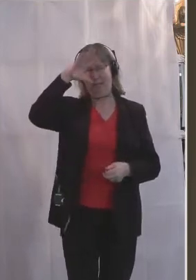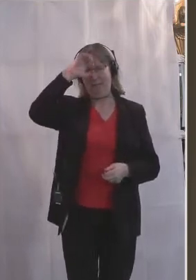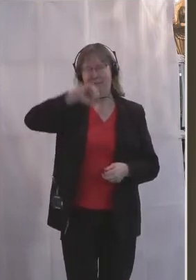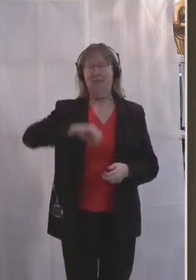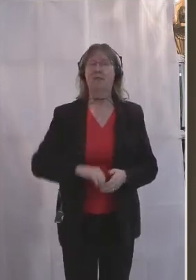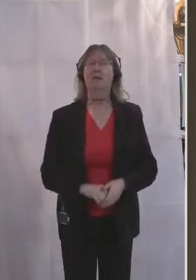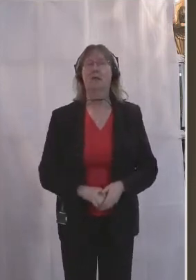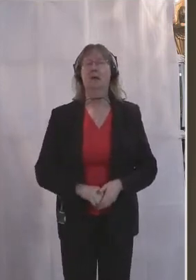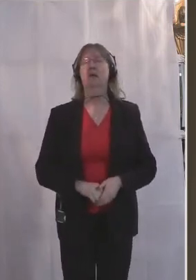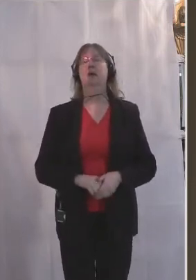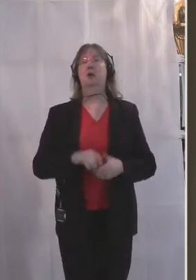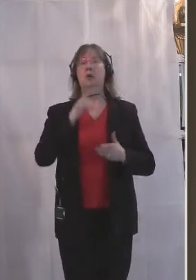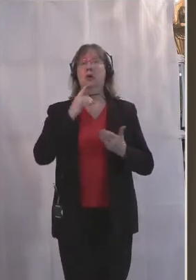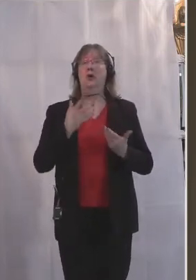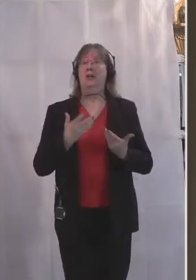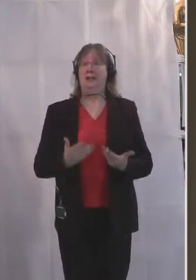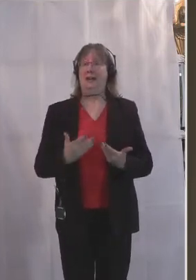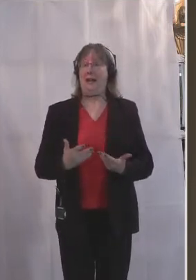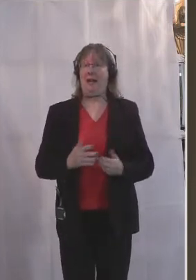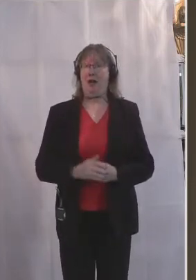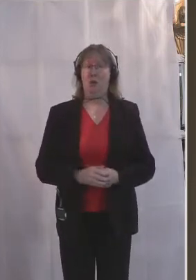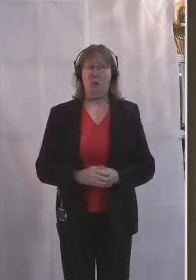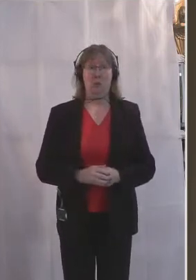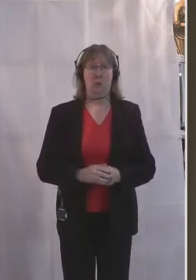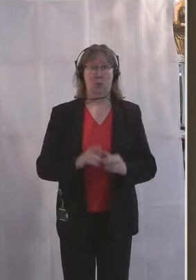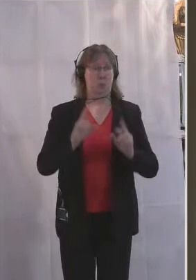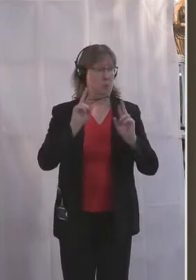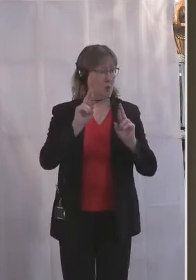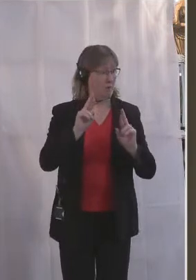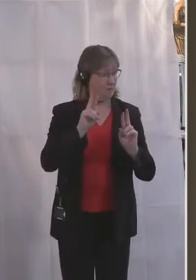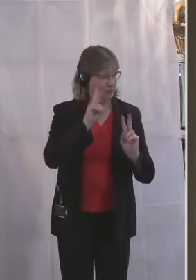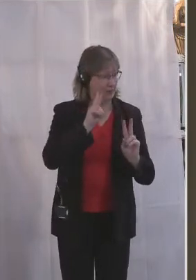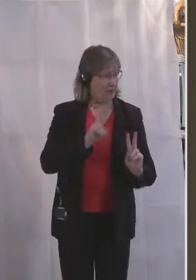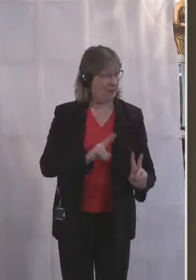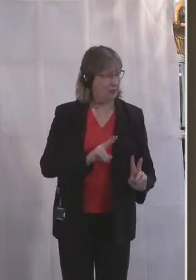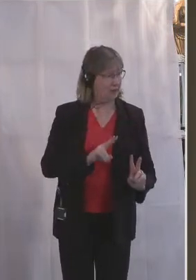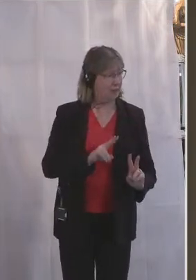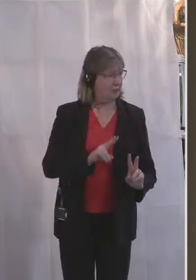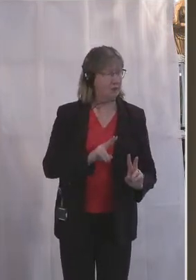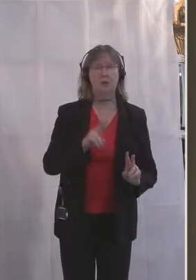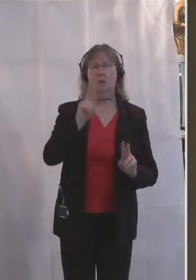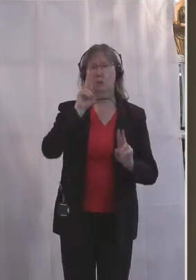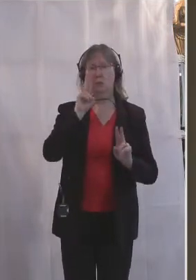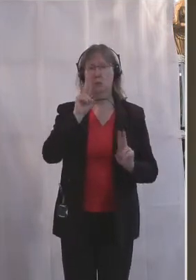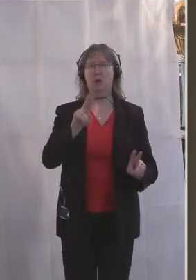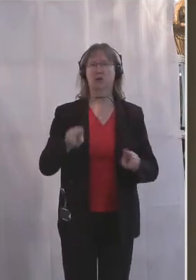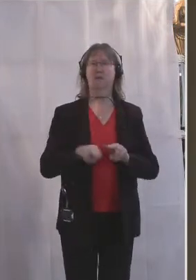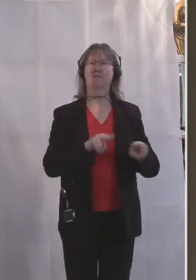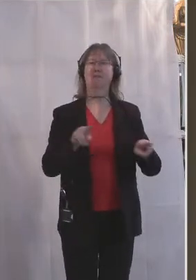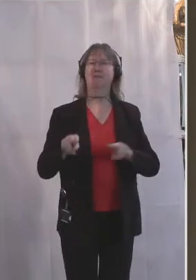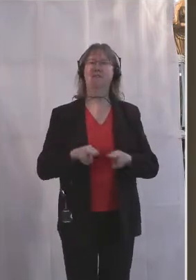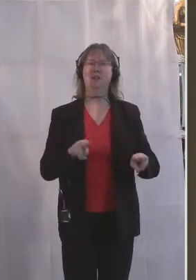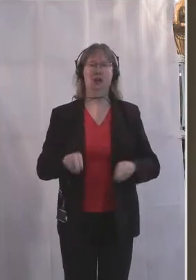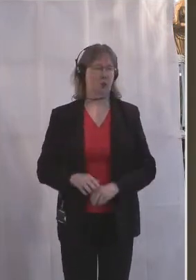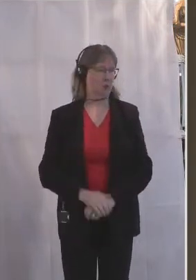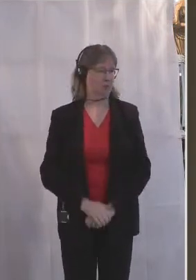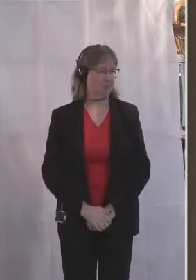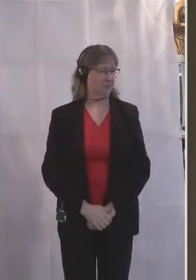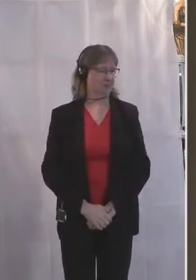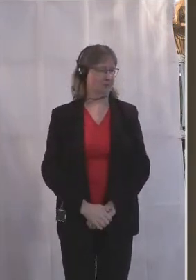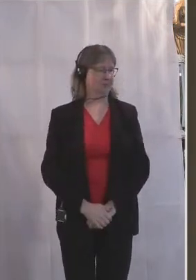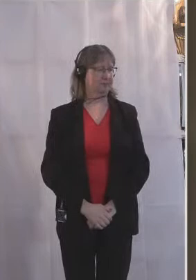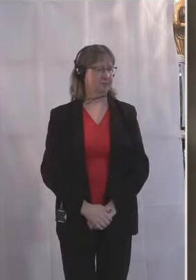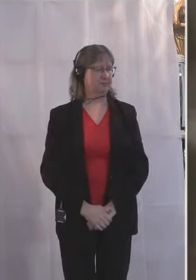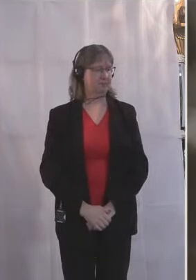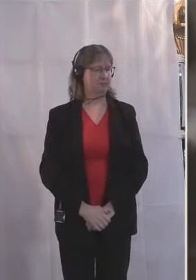what I would like to do now, if it works, is play a little video to really